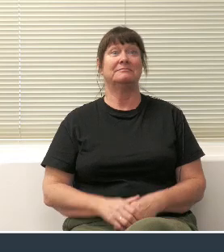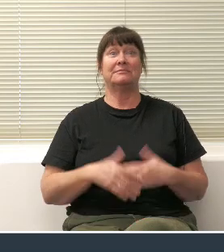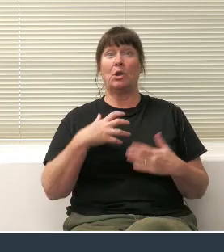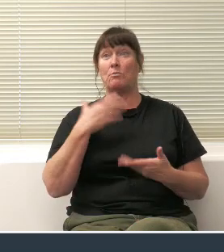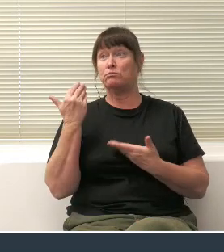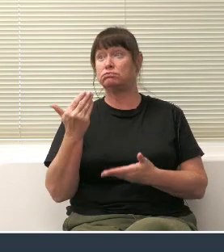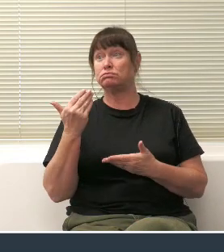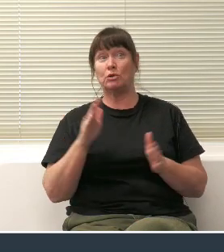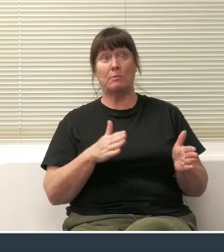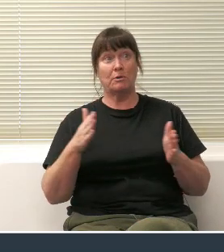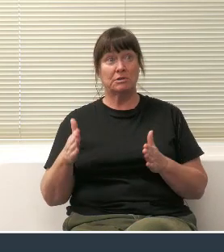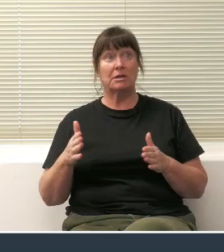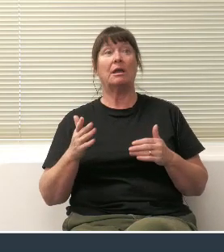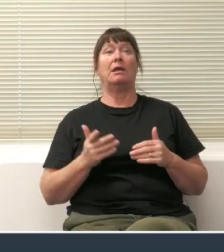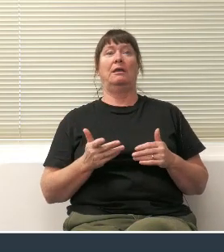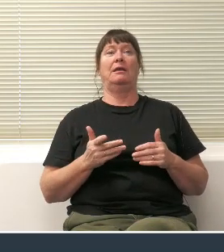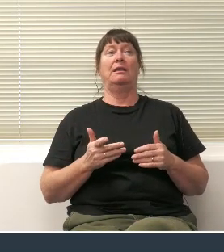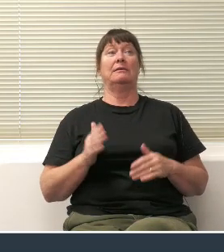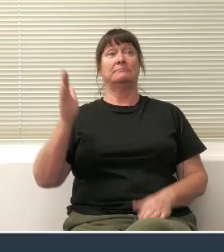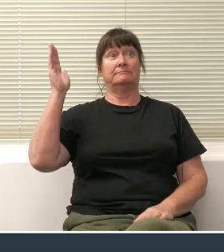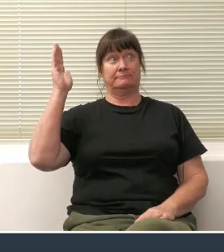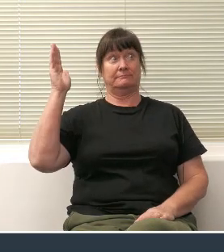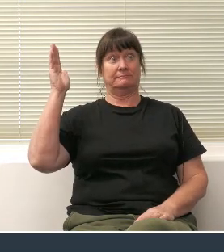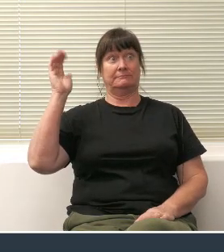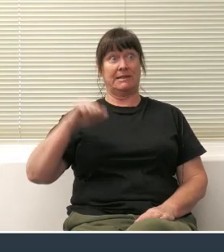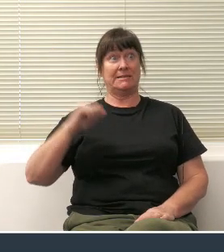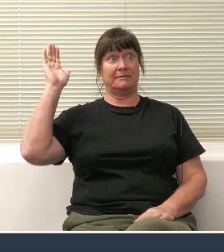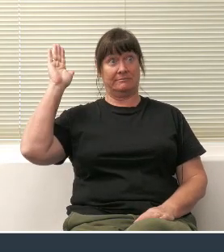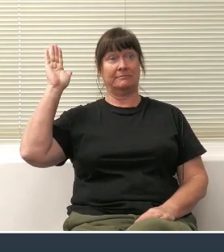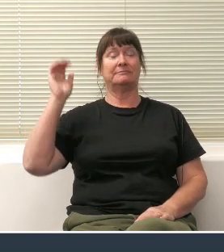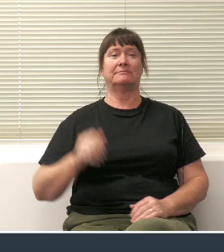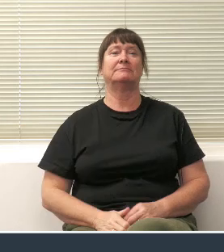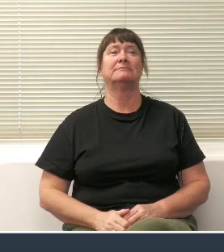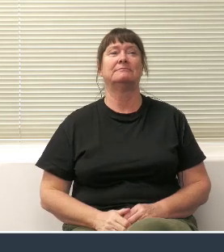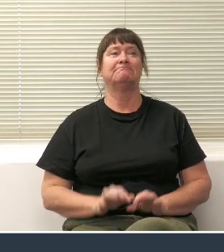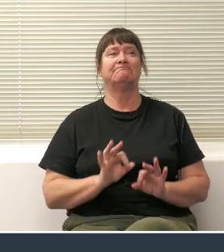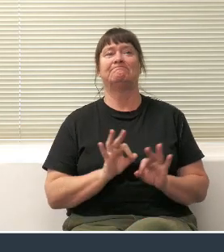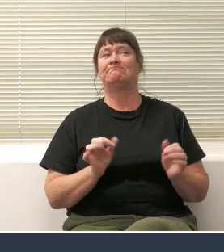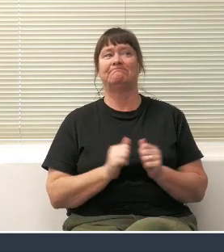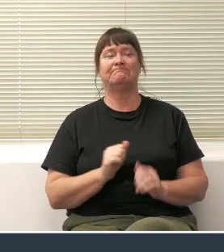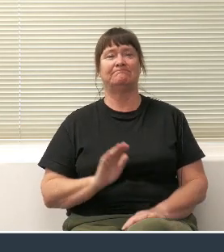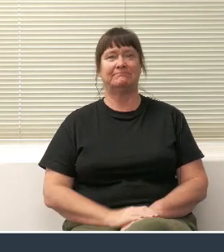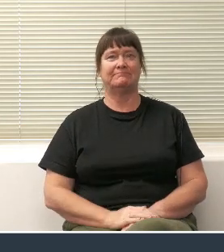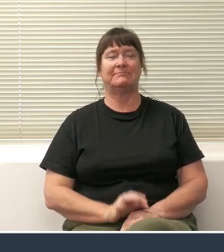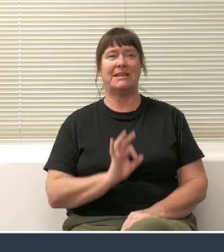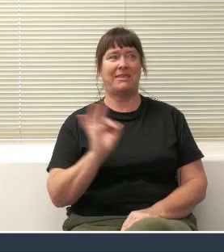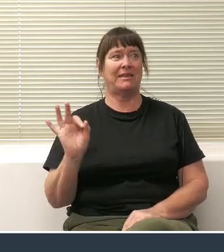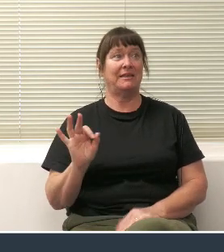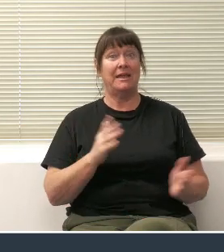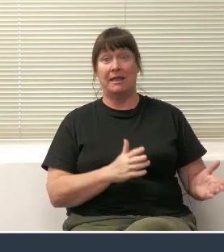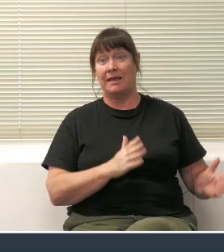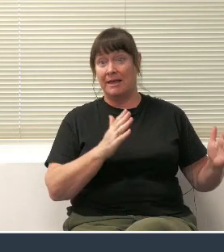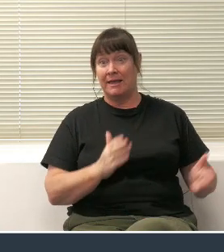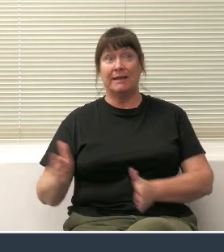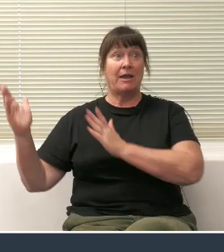further speakers to the motion. I will put that. All those in favour, please say aye. Aye. Against? Carried. Nice